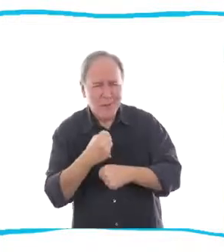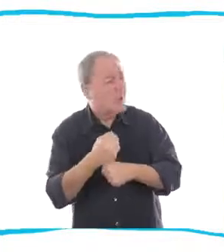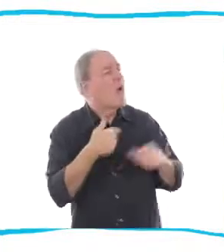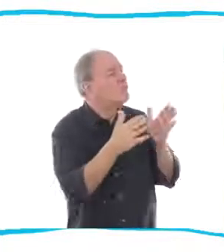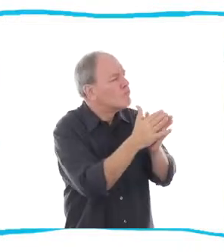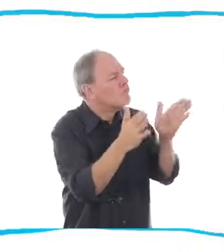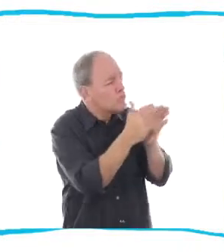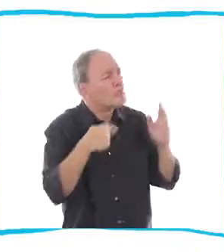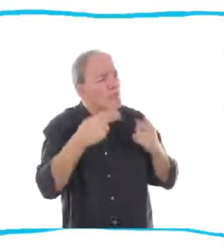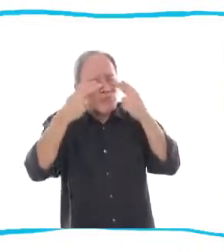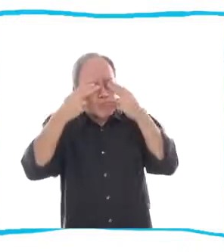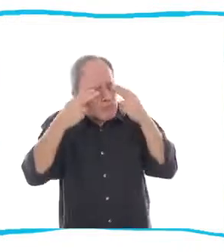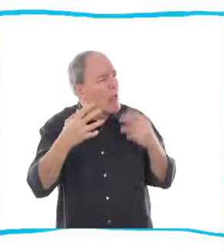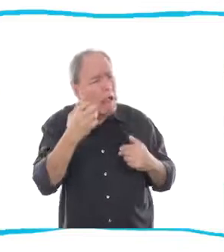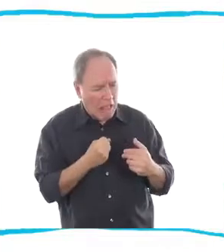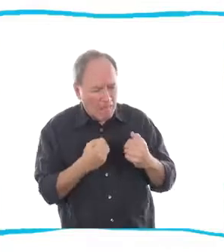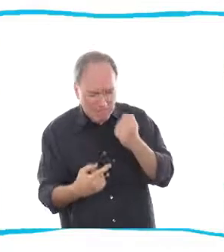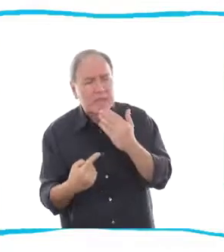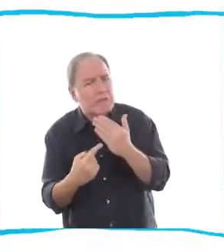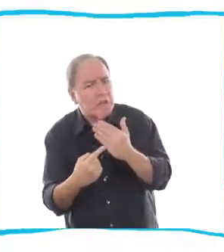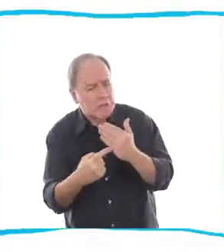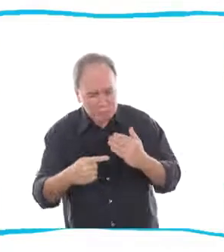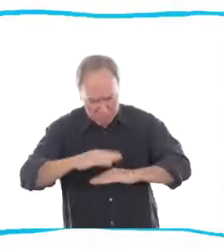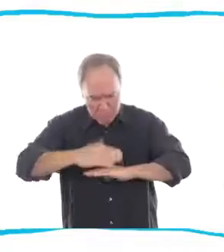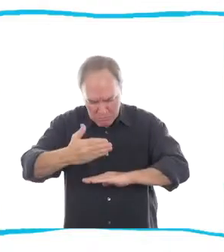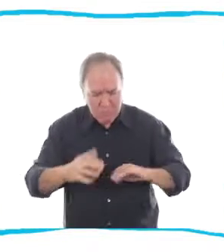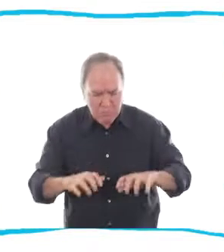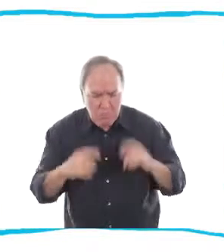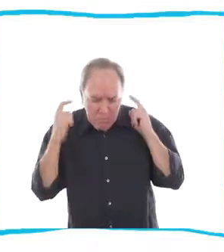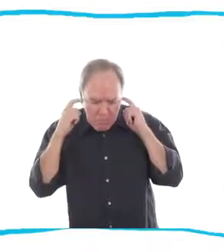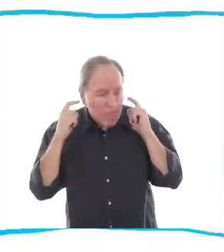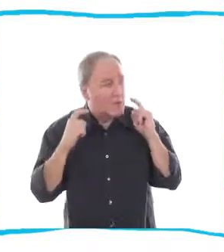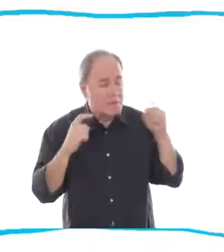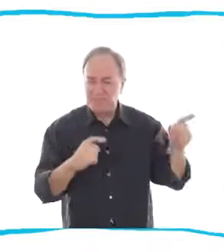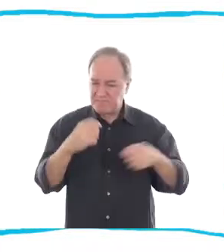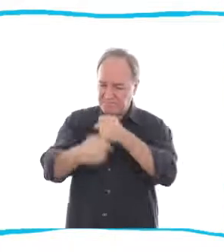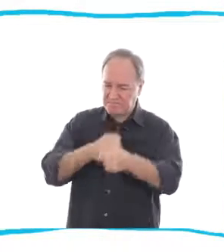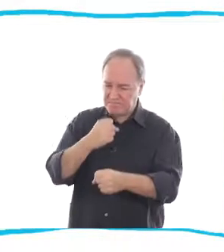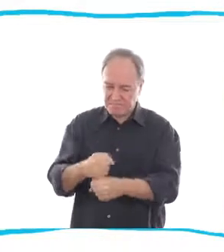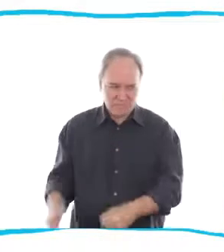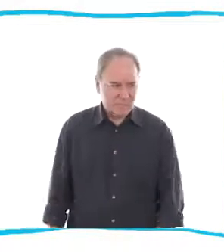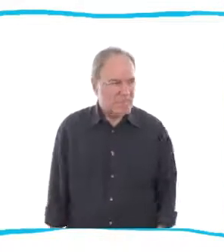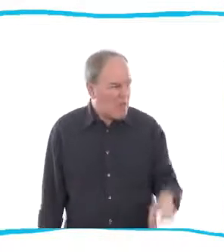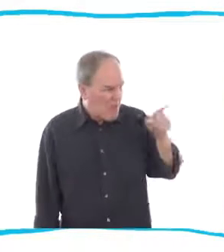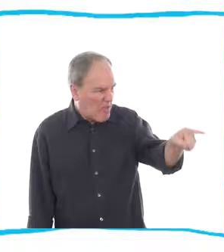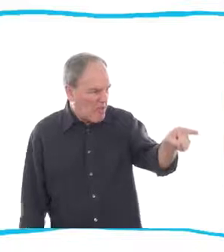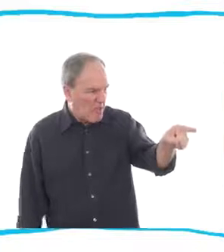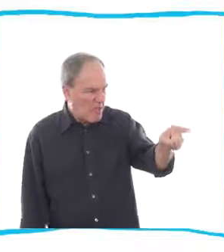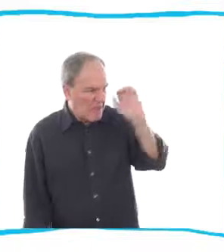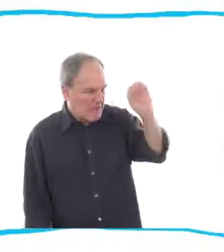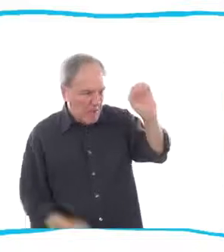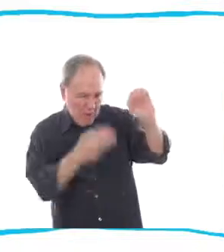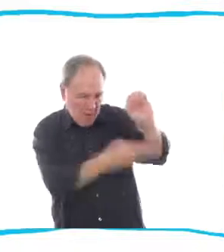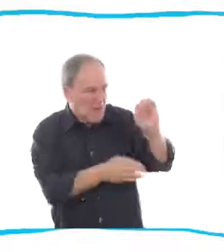assistive technology that I use in the beginning of the year. And at the end of the year, he tells me that I got a 0 out of a 10 in my class